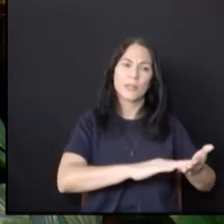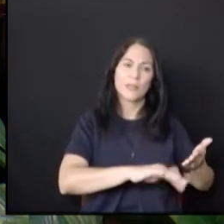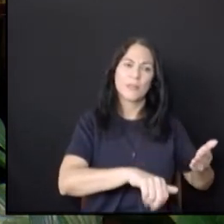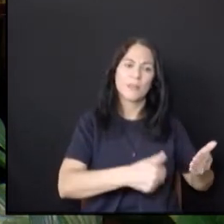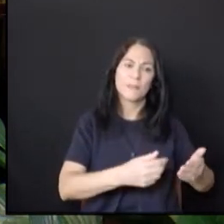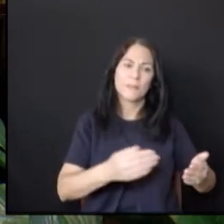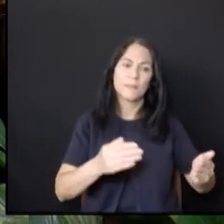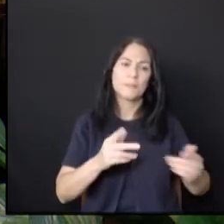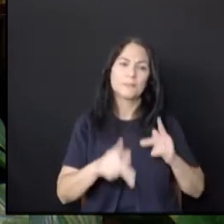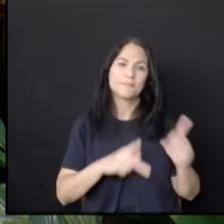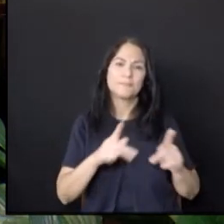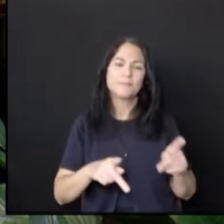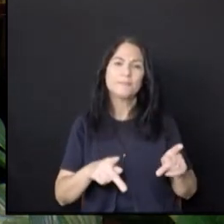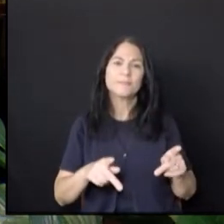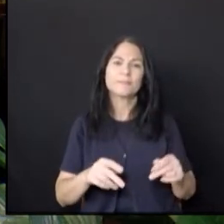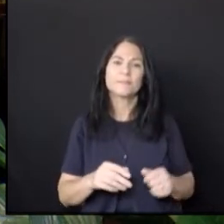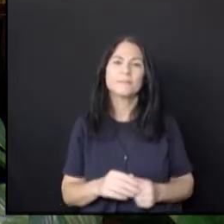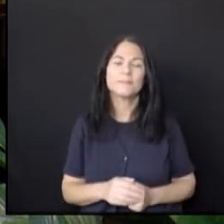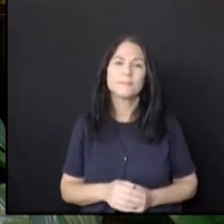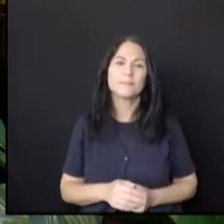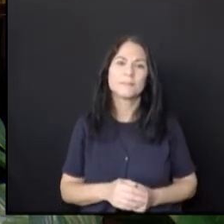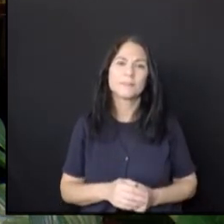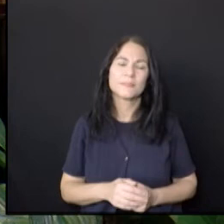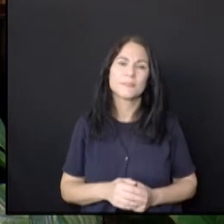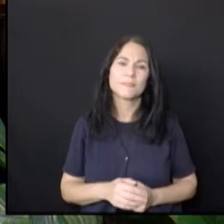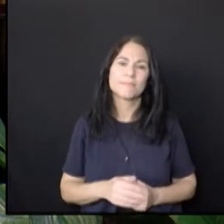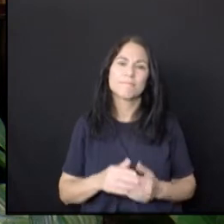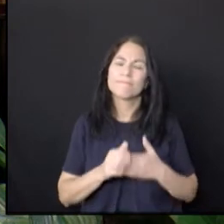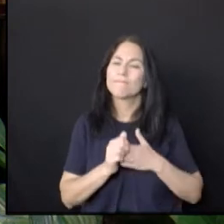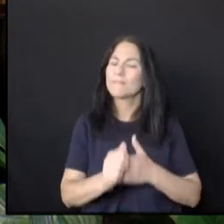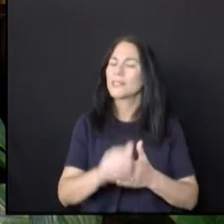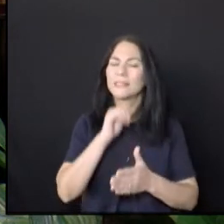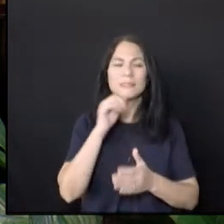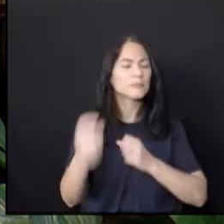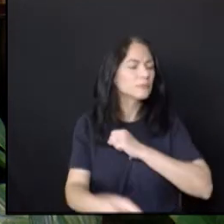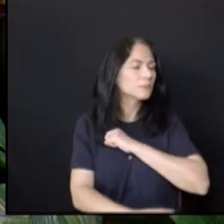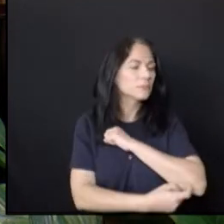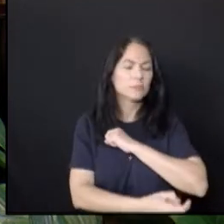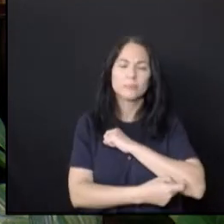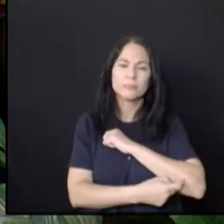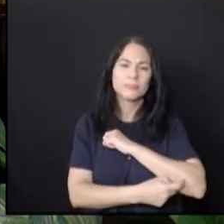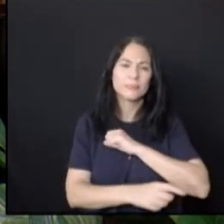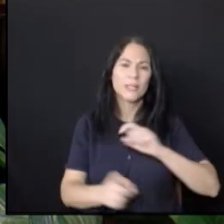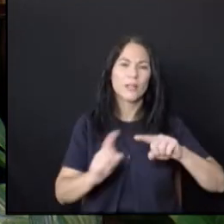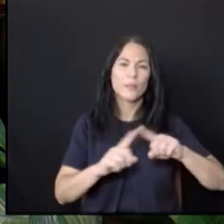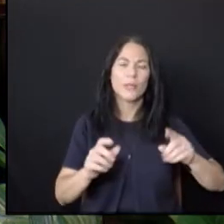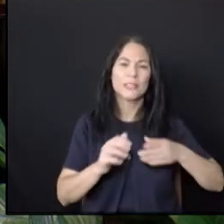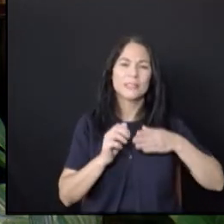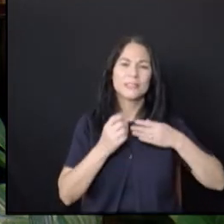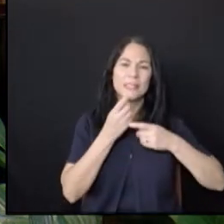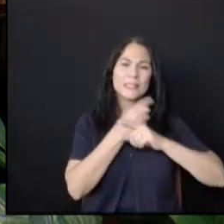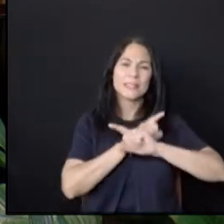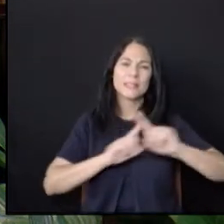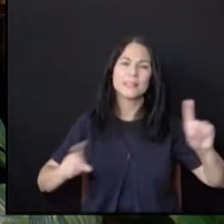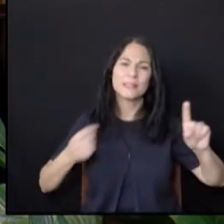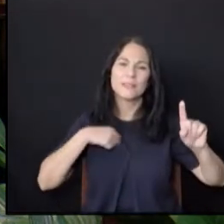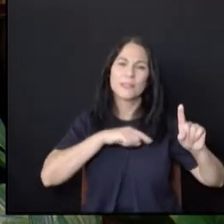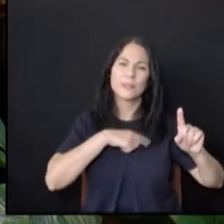trespass against us. And lead us not into temptation, but deliver us from